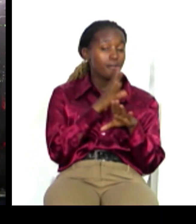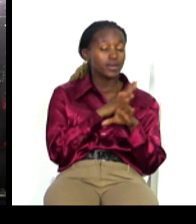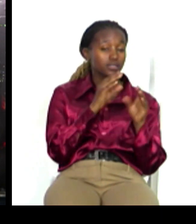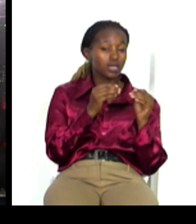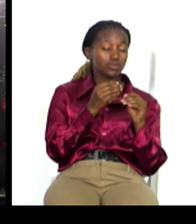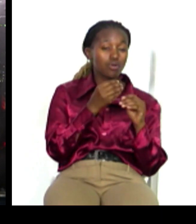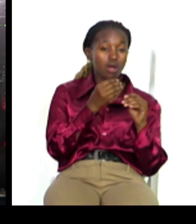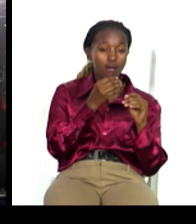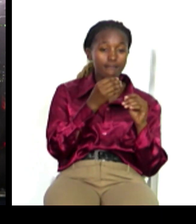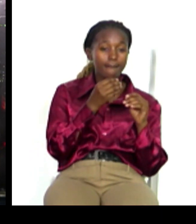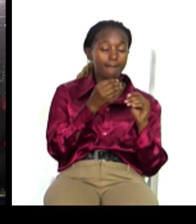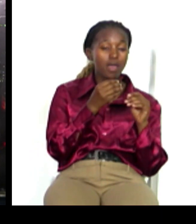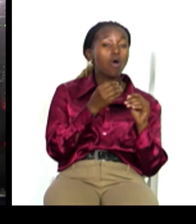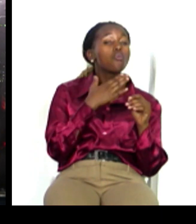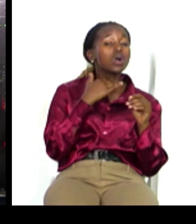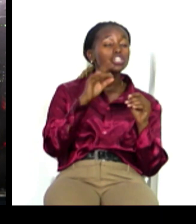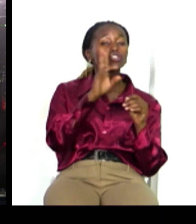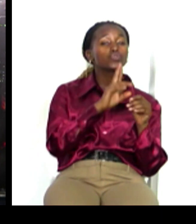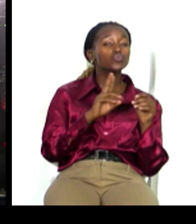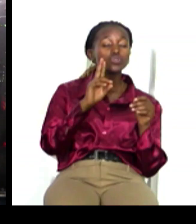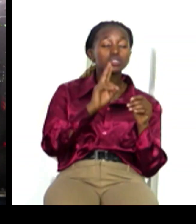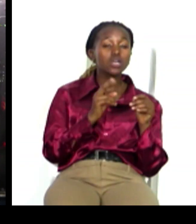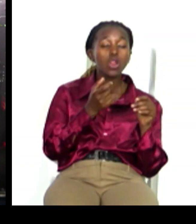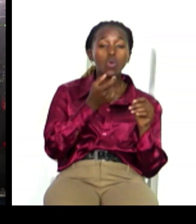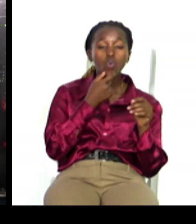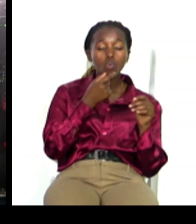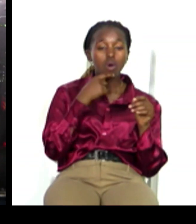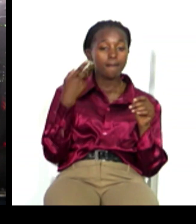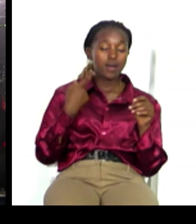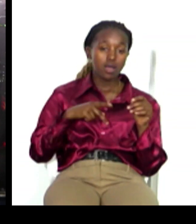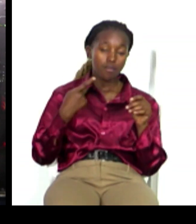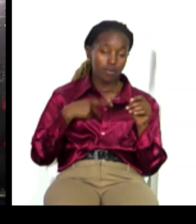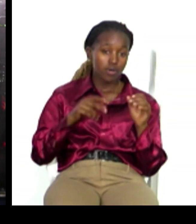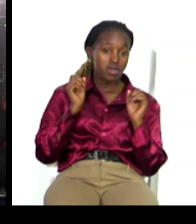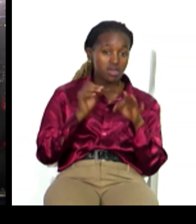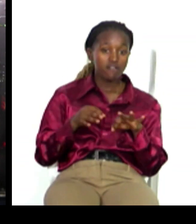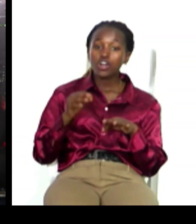president anajua atatumia is the time that he knows very well if